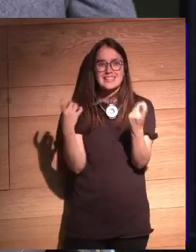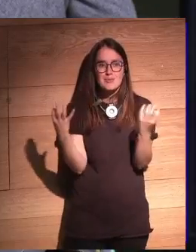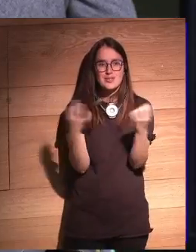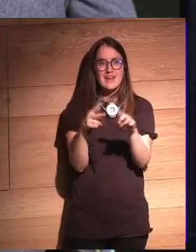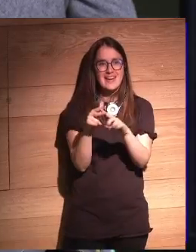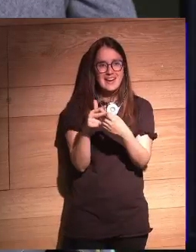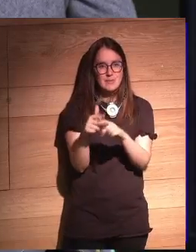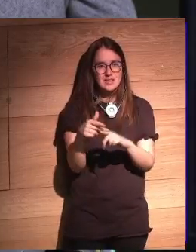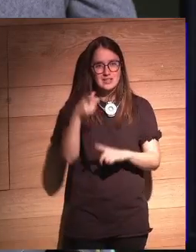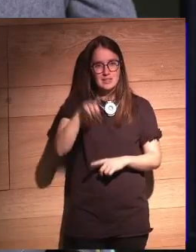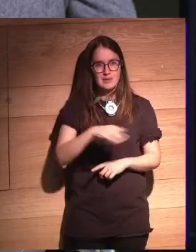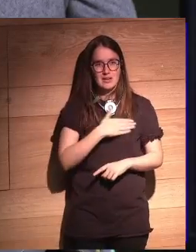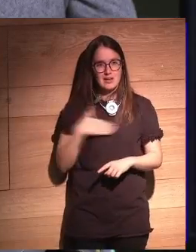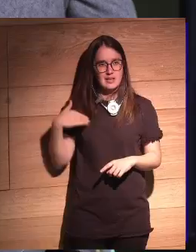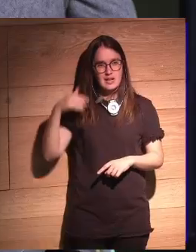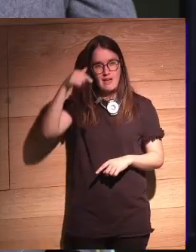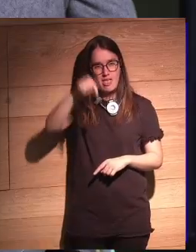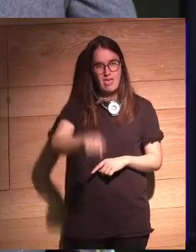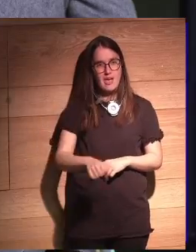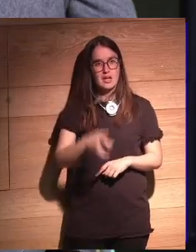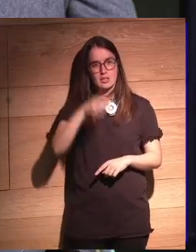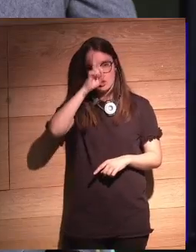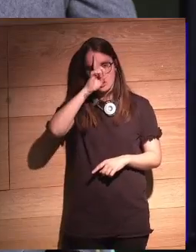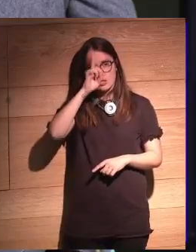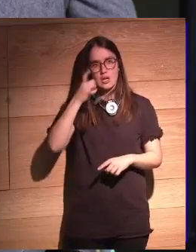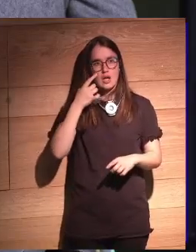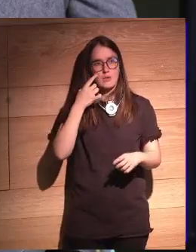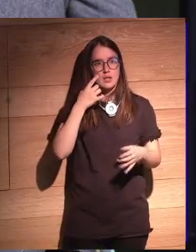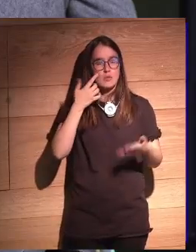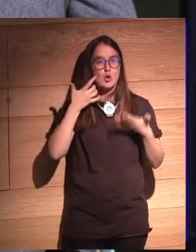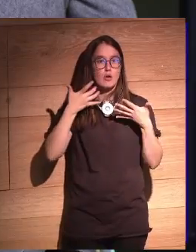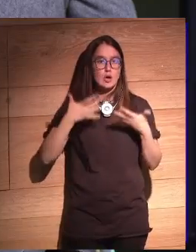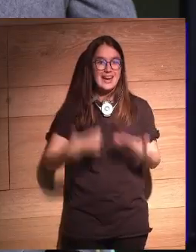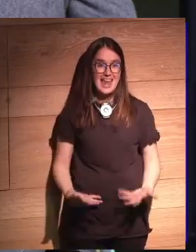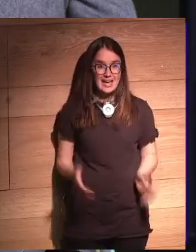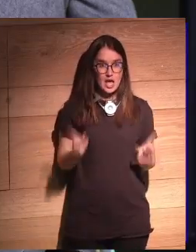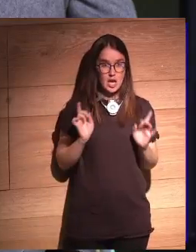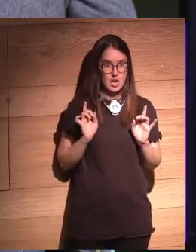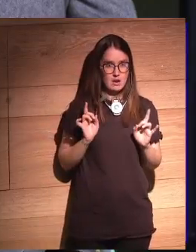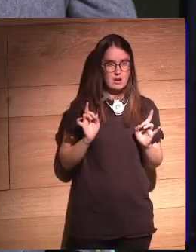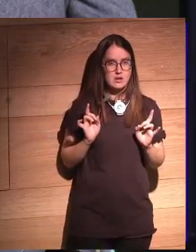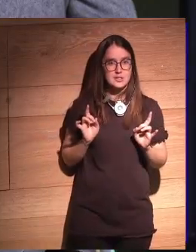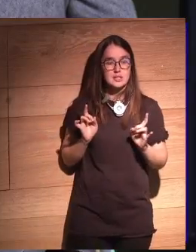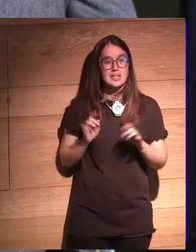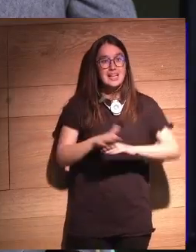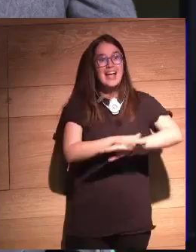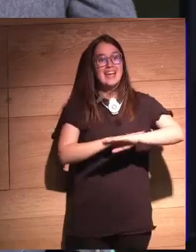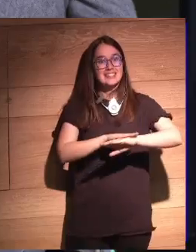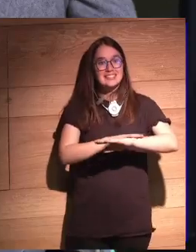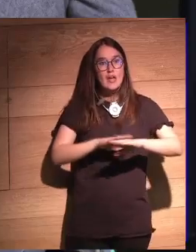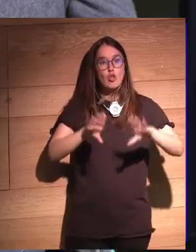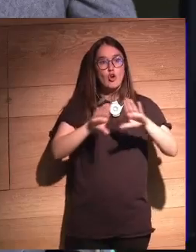the housing if you lack the budget. So we do need housing policies, and we also need to relax a